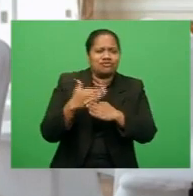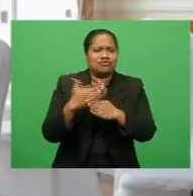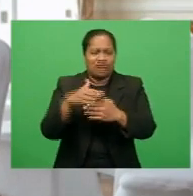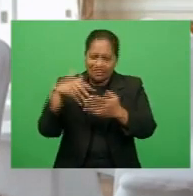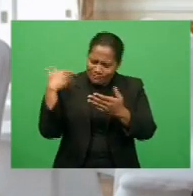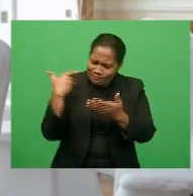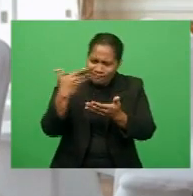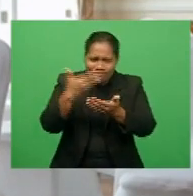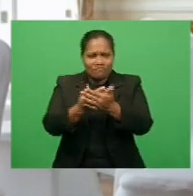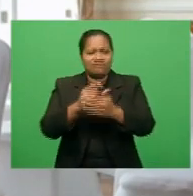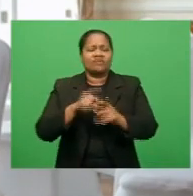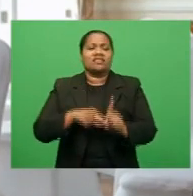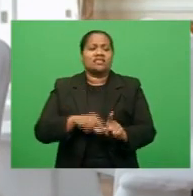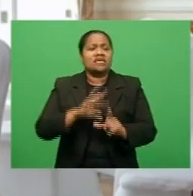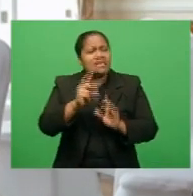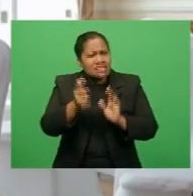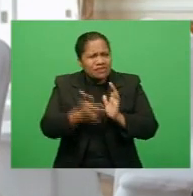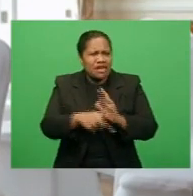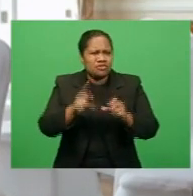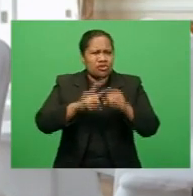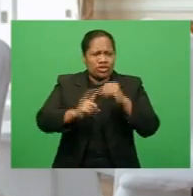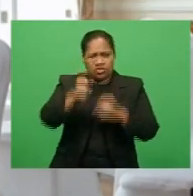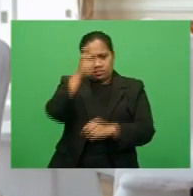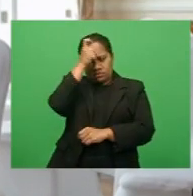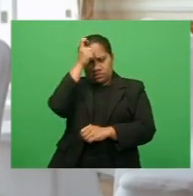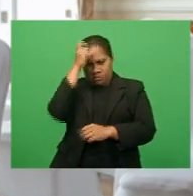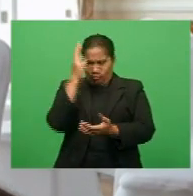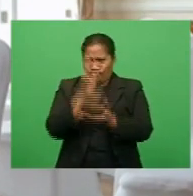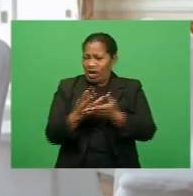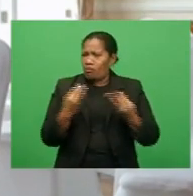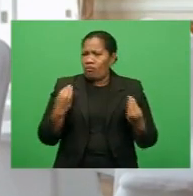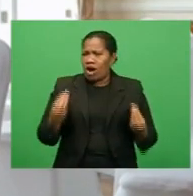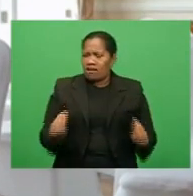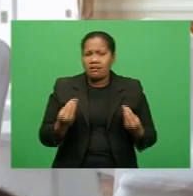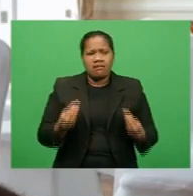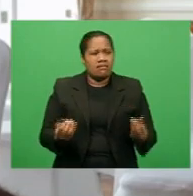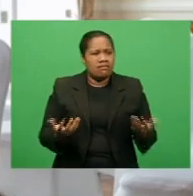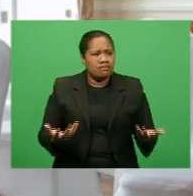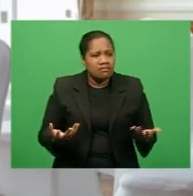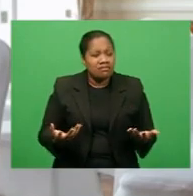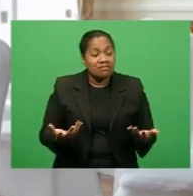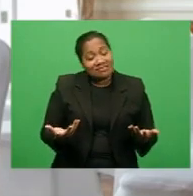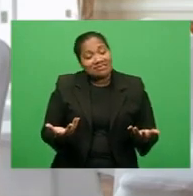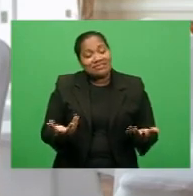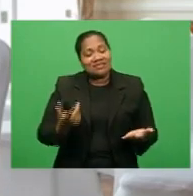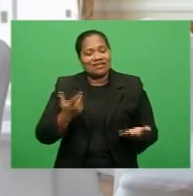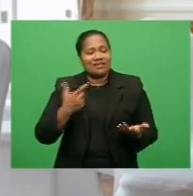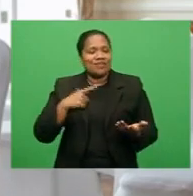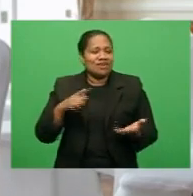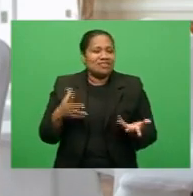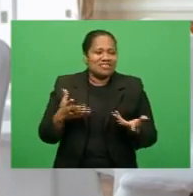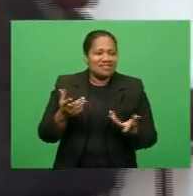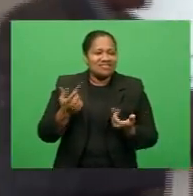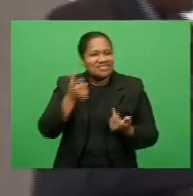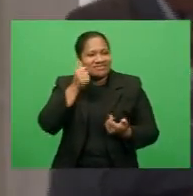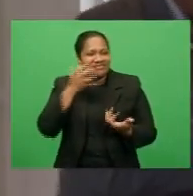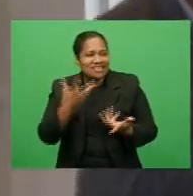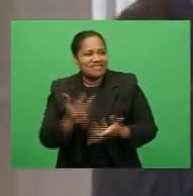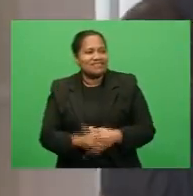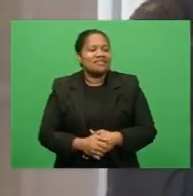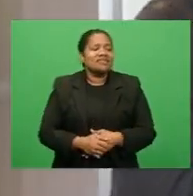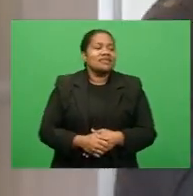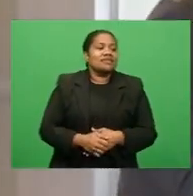Because sometimes you've questioned yourself if it's really worth it. You know, because amateurs.